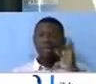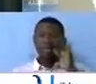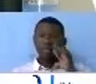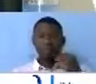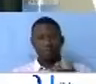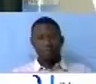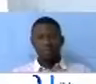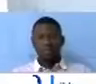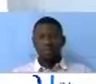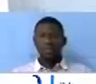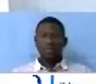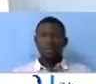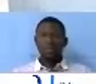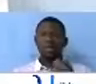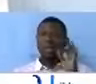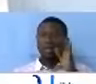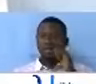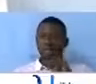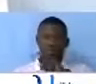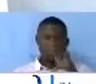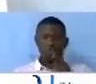directly.